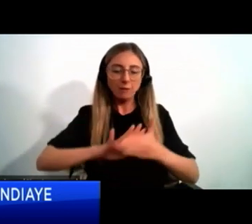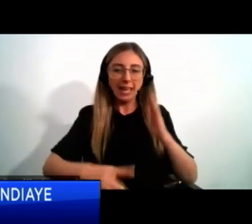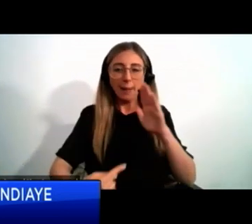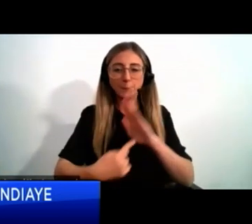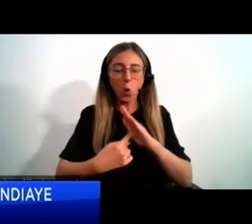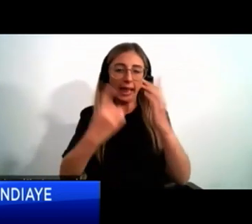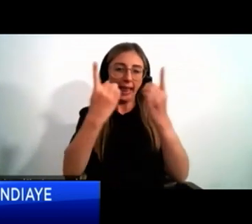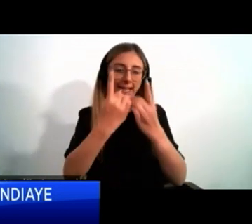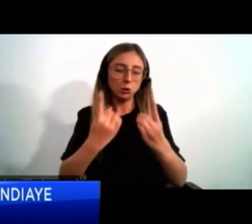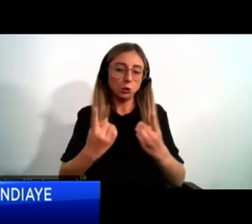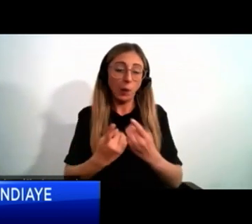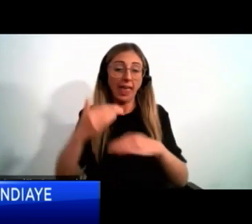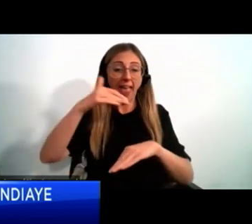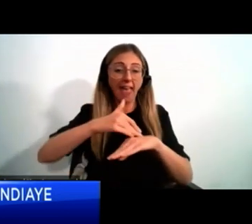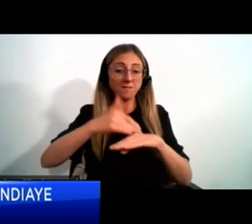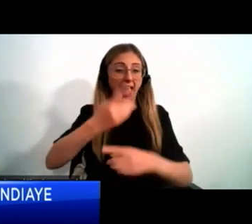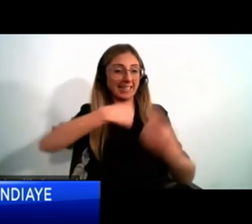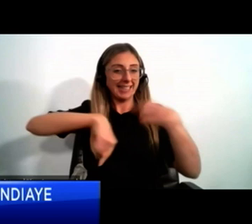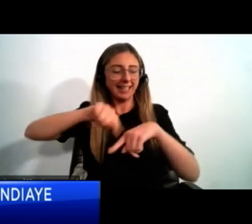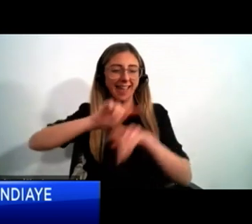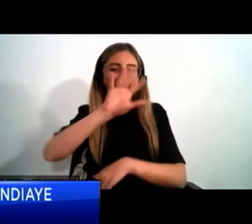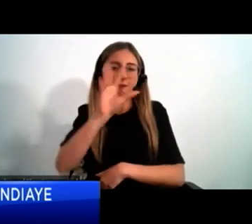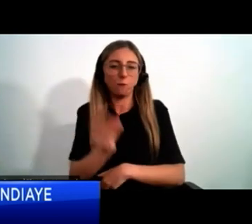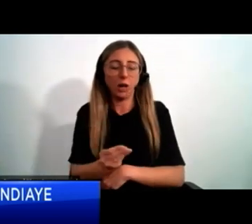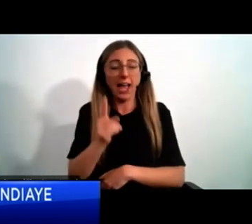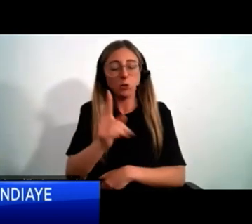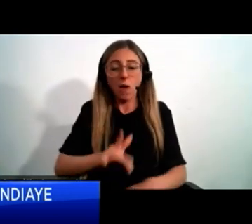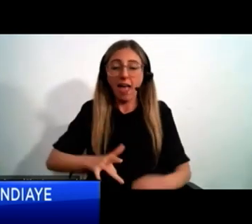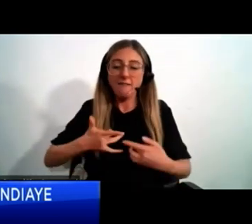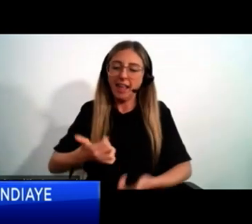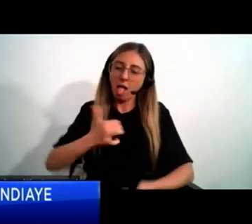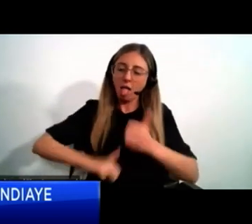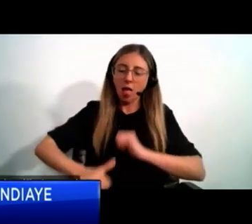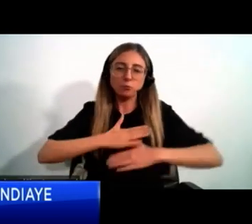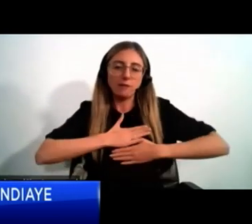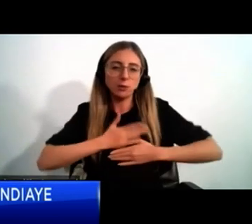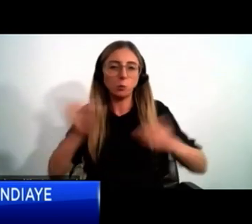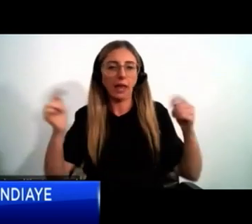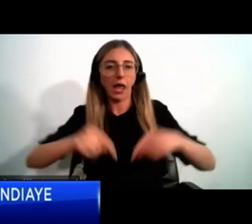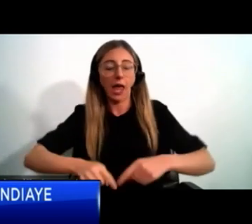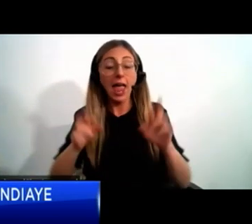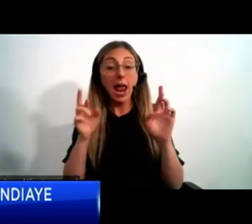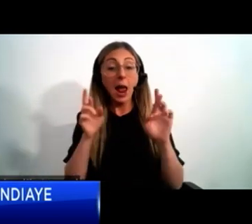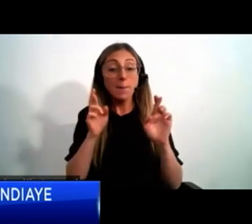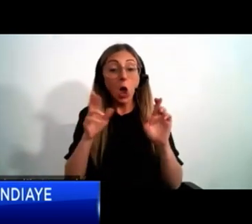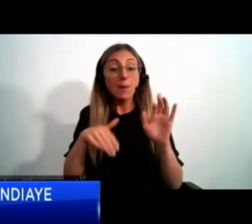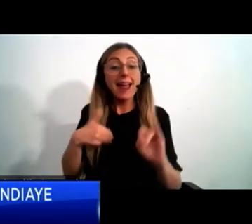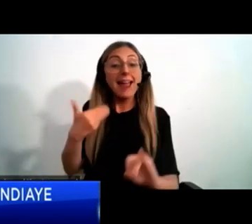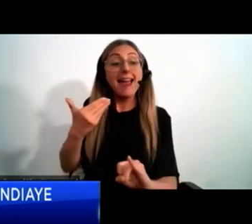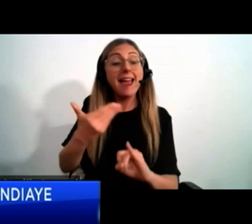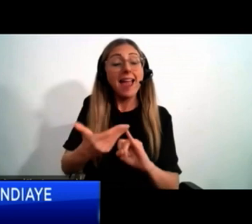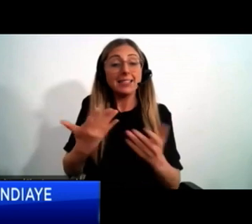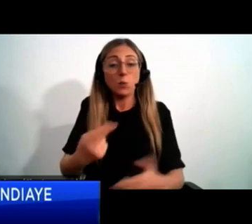pertinent issues affecting the African continent. So I'm truly honored to be here. And I'm hoping that by the end of our